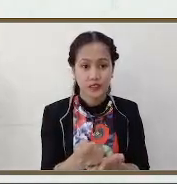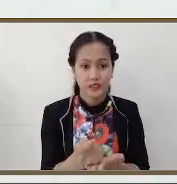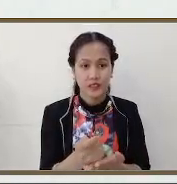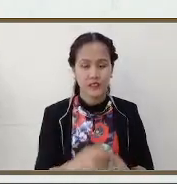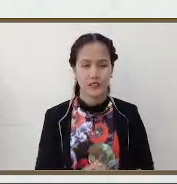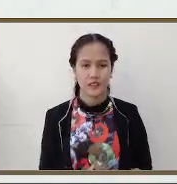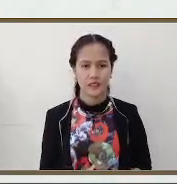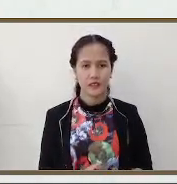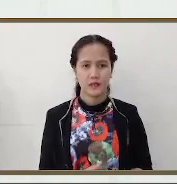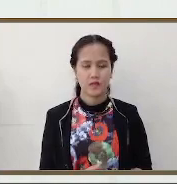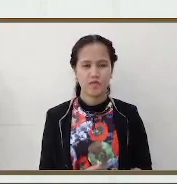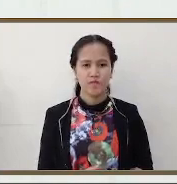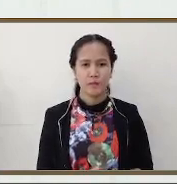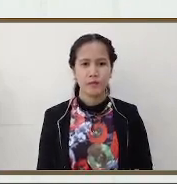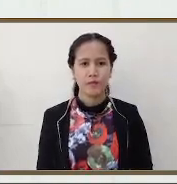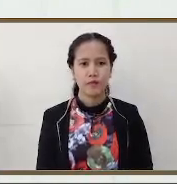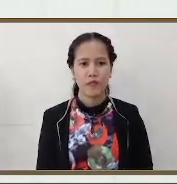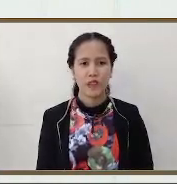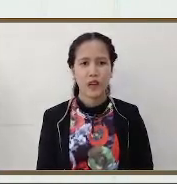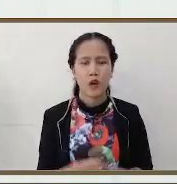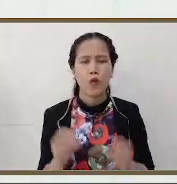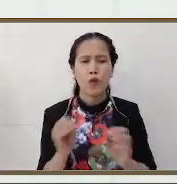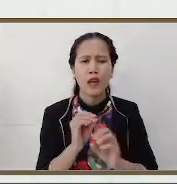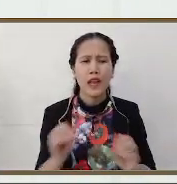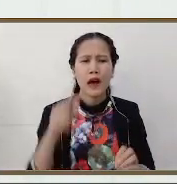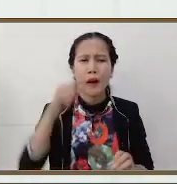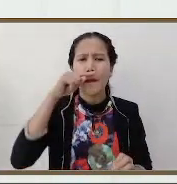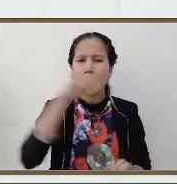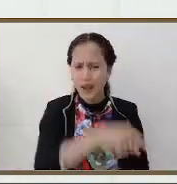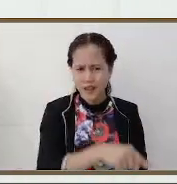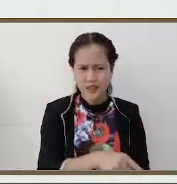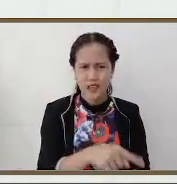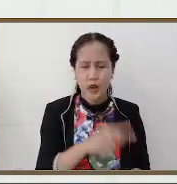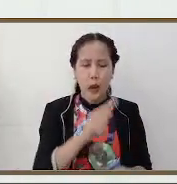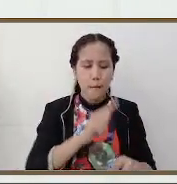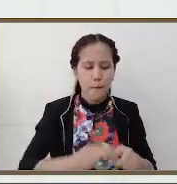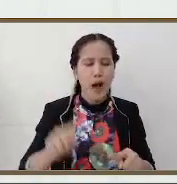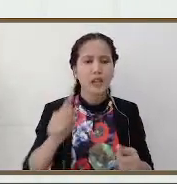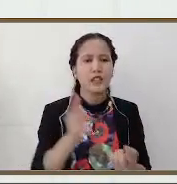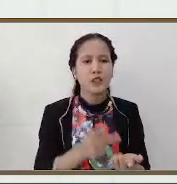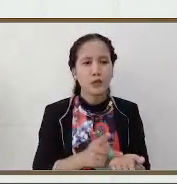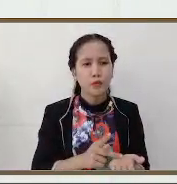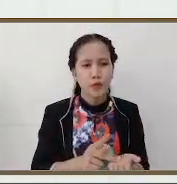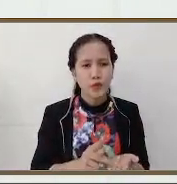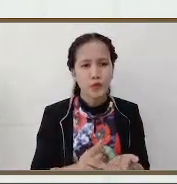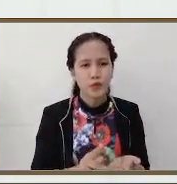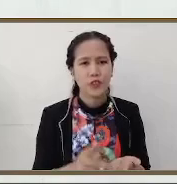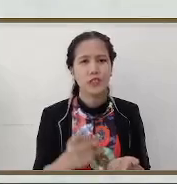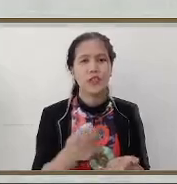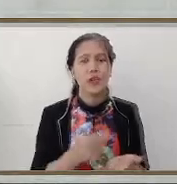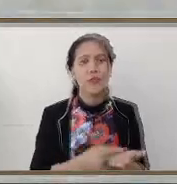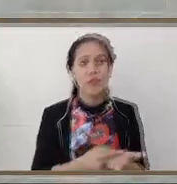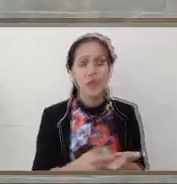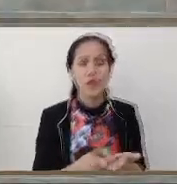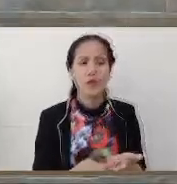God. There's no lies, walang kasinungalingan, kundi purong katotohanan ang knowledge ng Diyos.